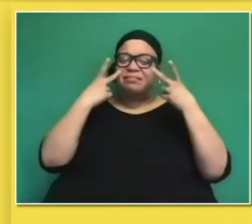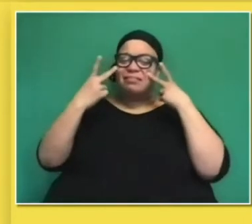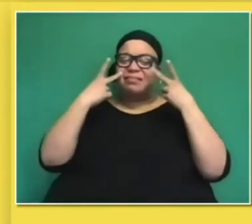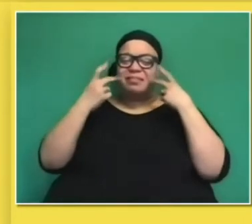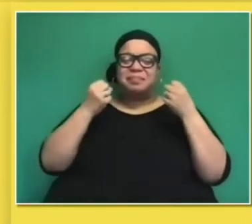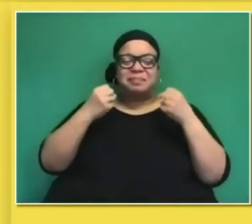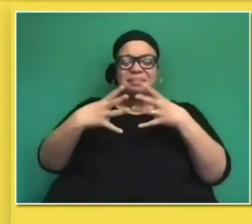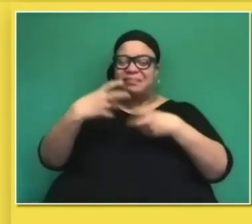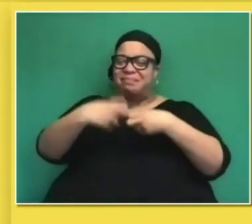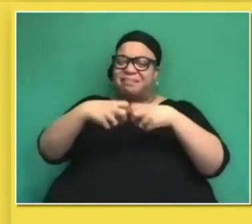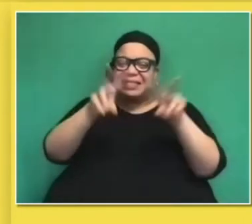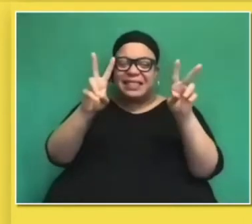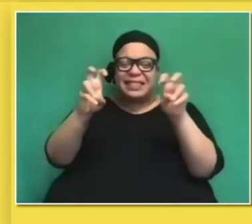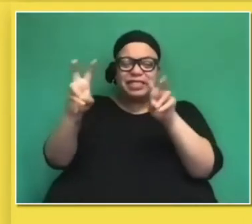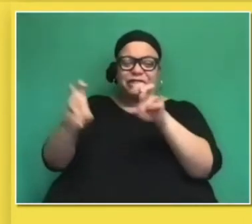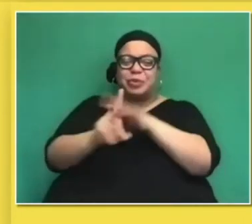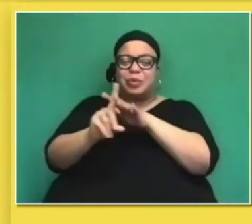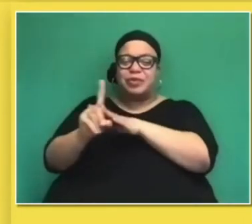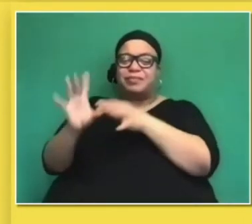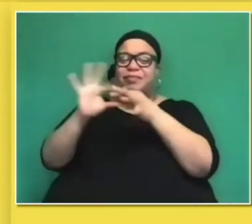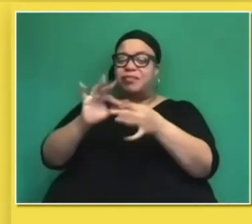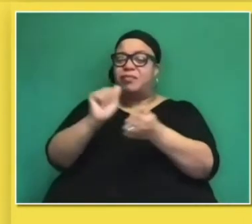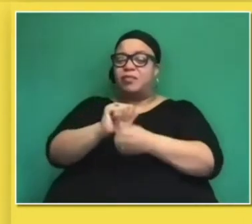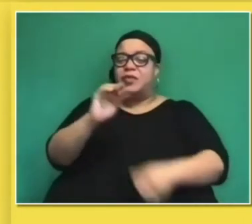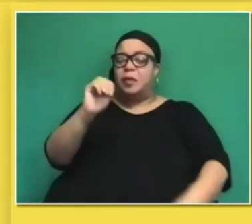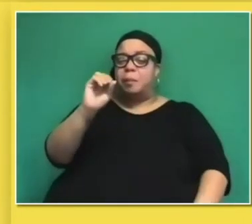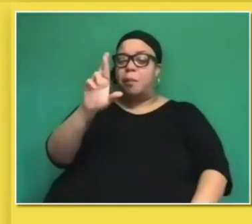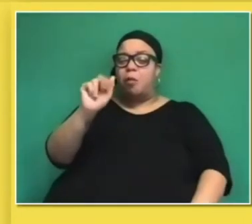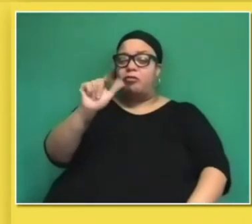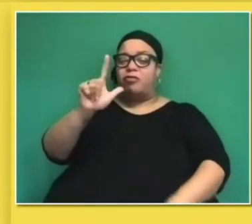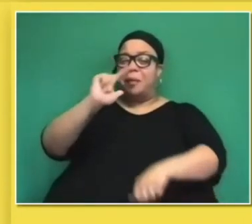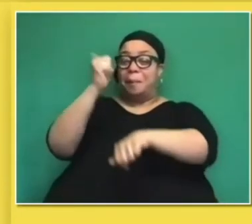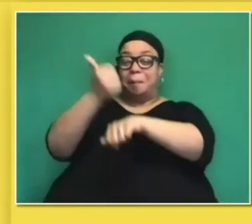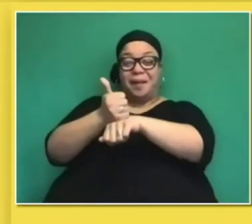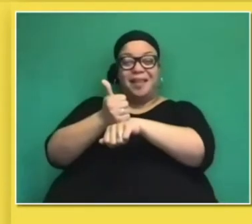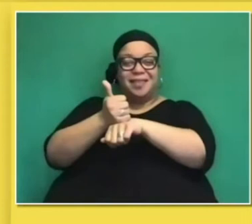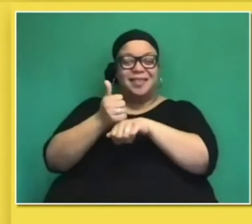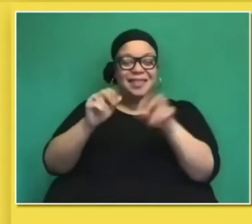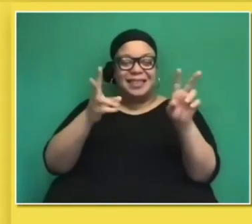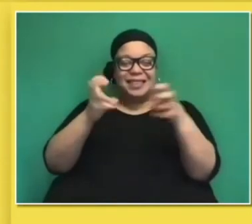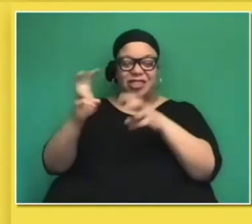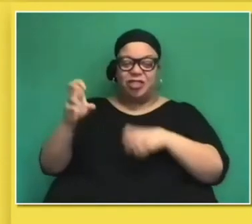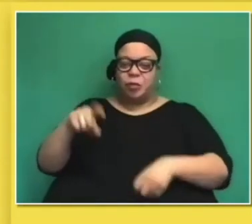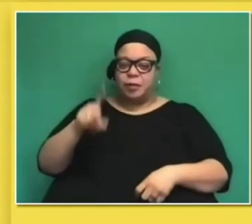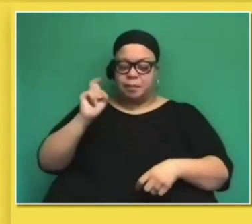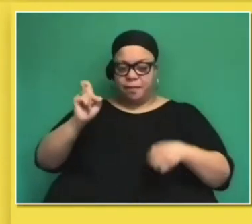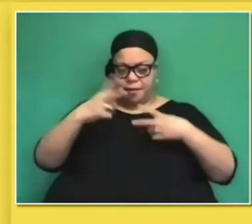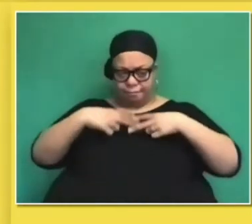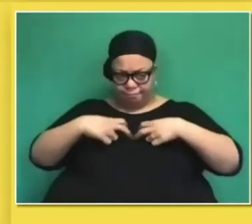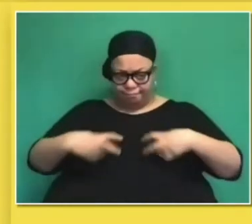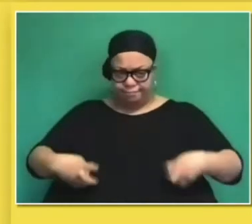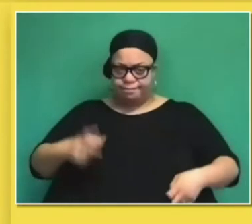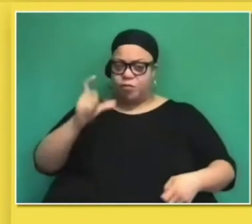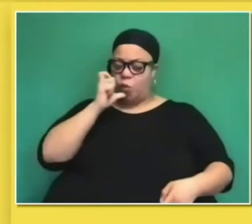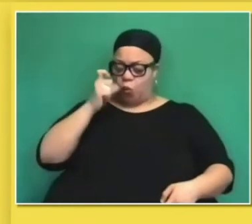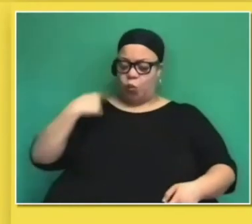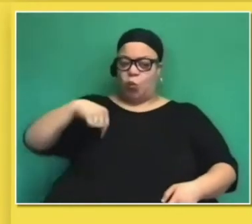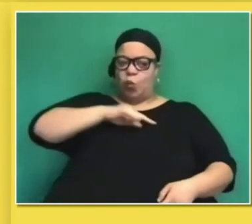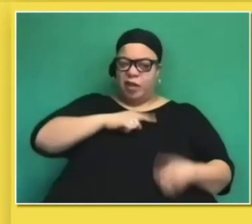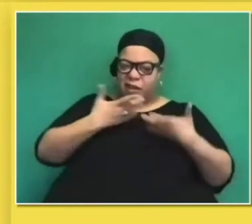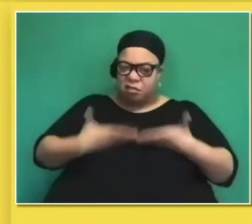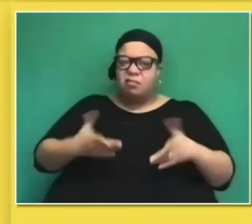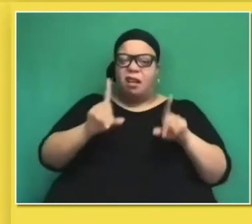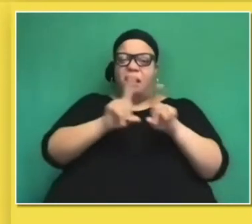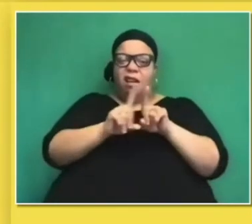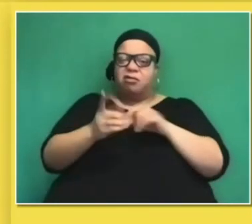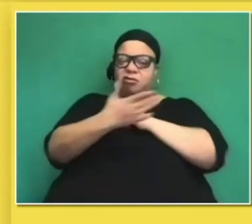us to face who we are as a nation and who we want to be as a nation. And this election has revealed that